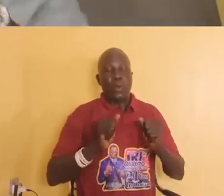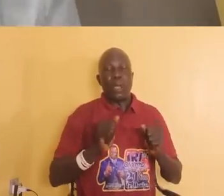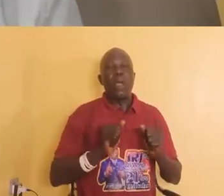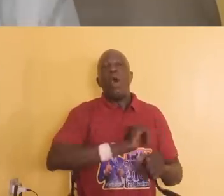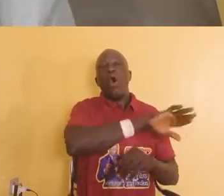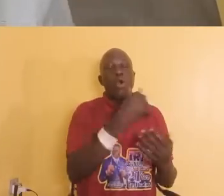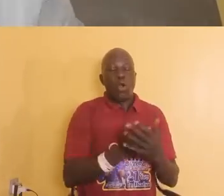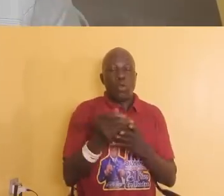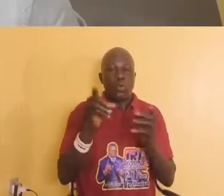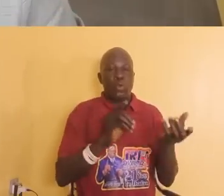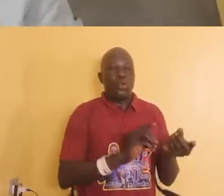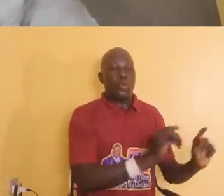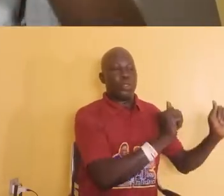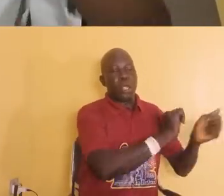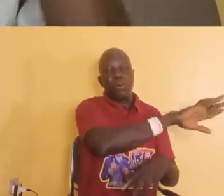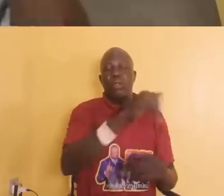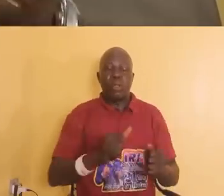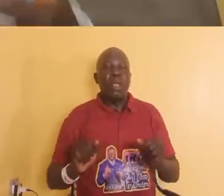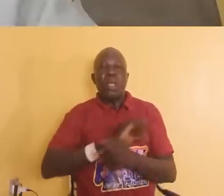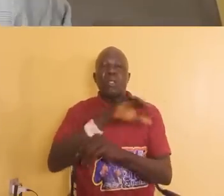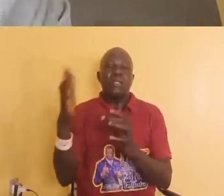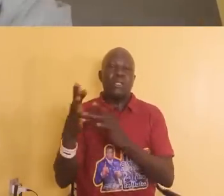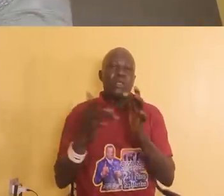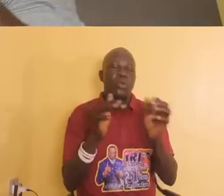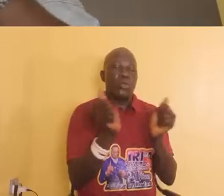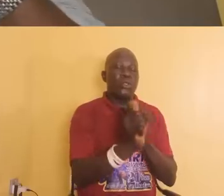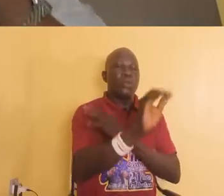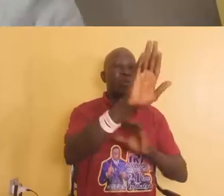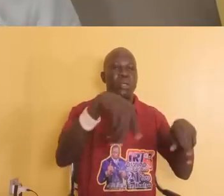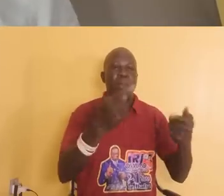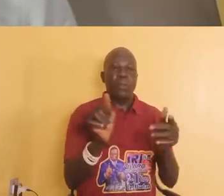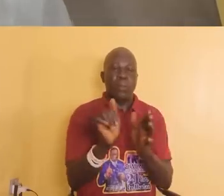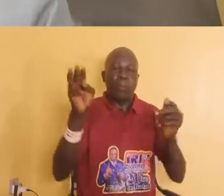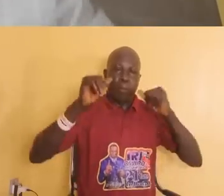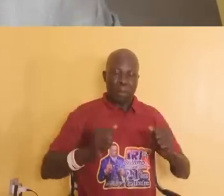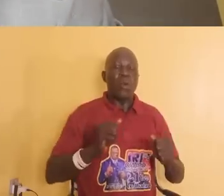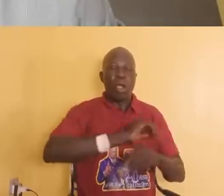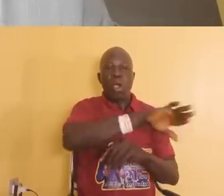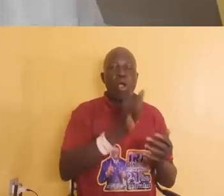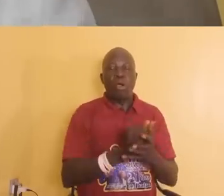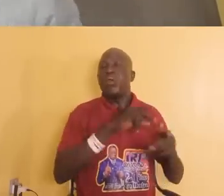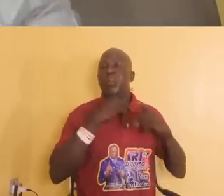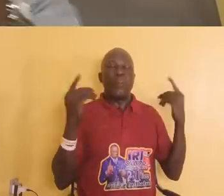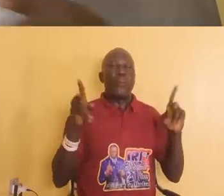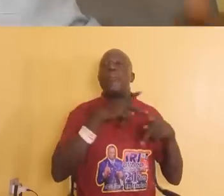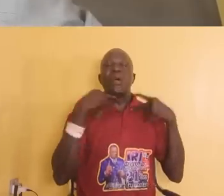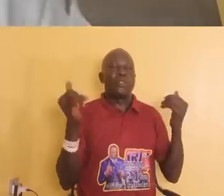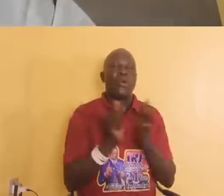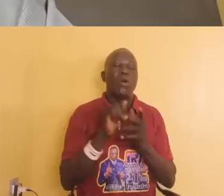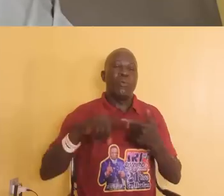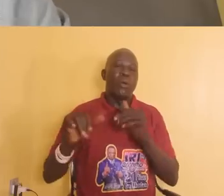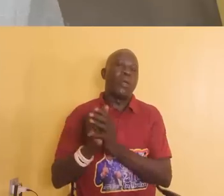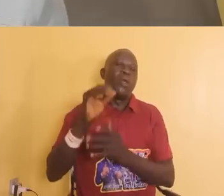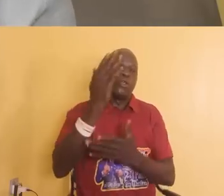work with Jesus. The disciple that was with Jesus. Jesus give them power. A lot of oracles. General officers.